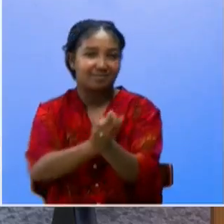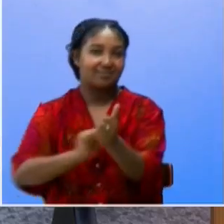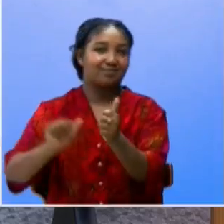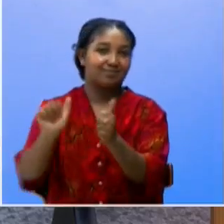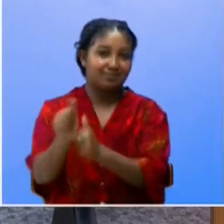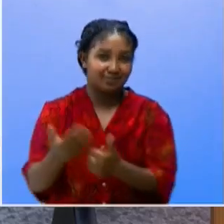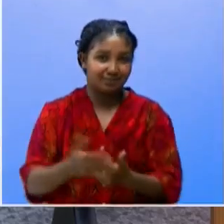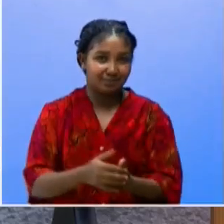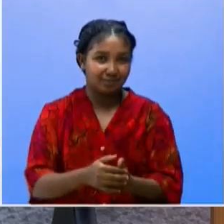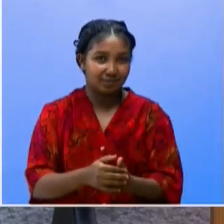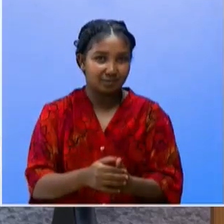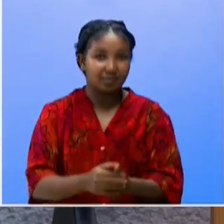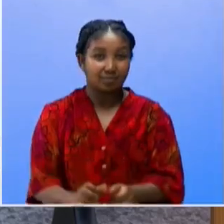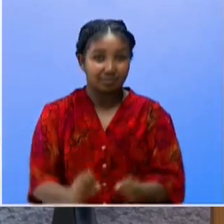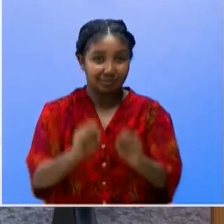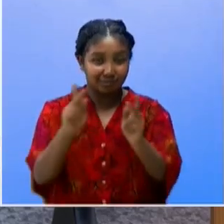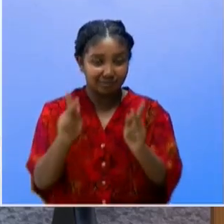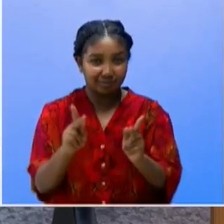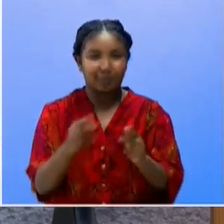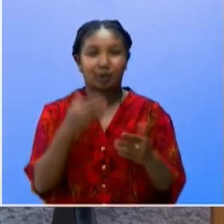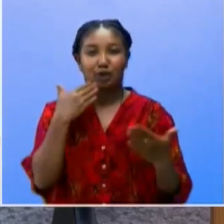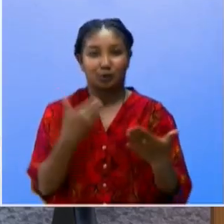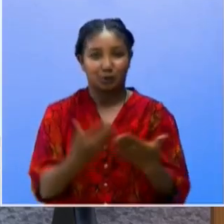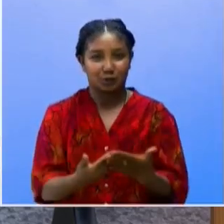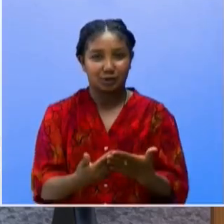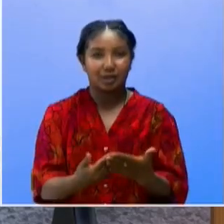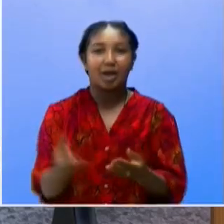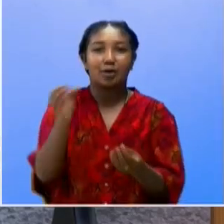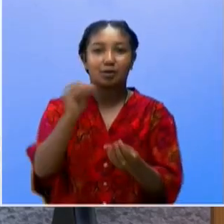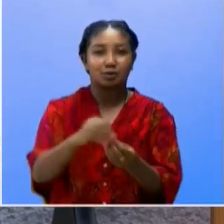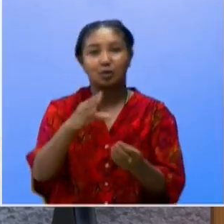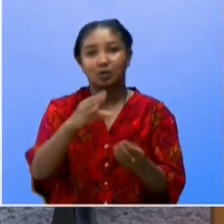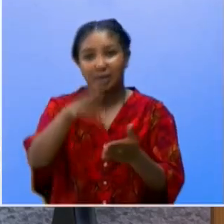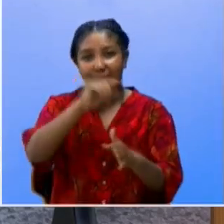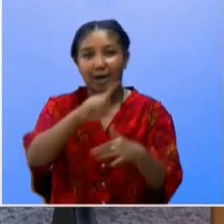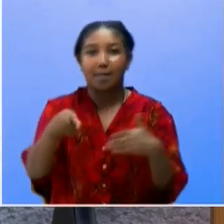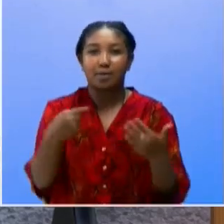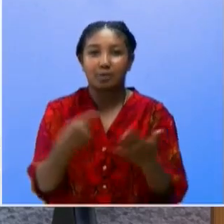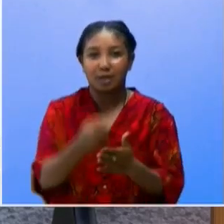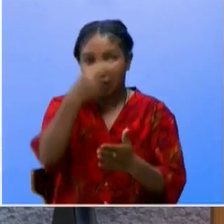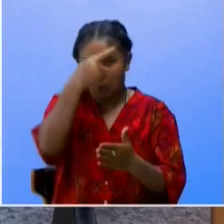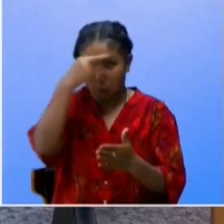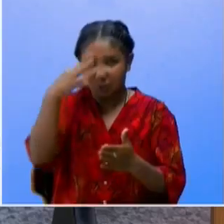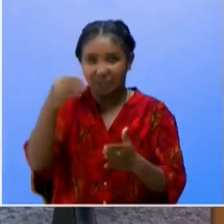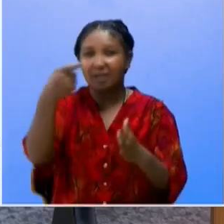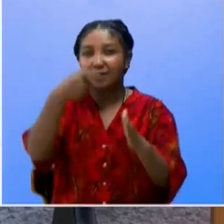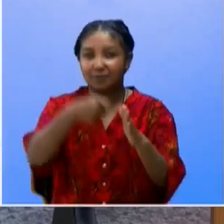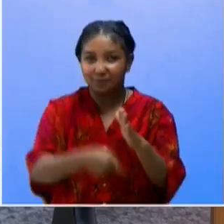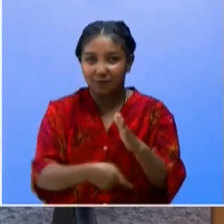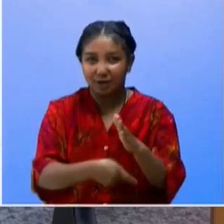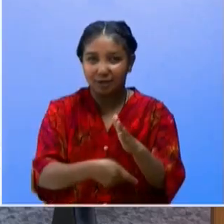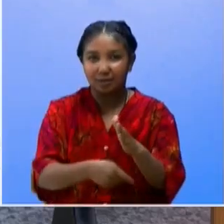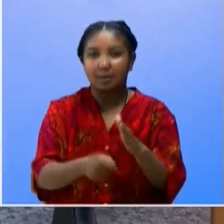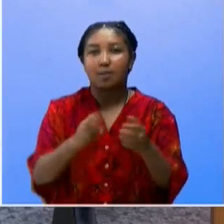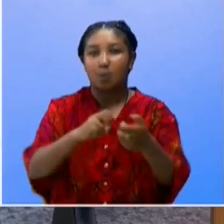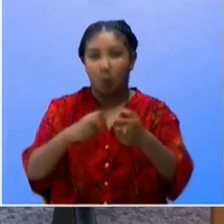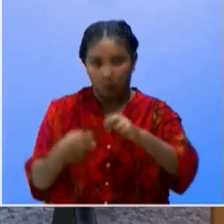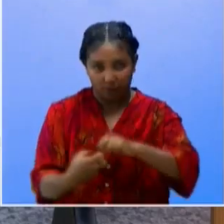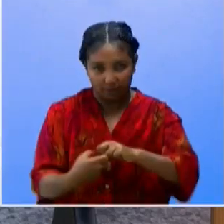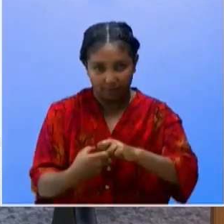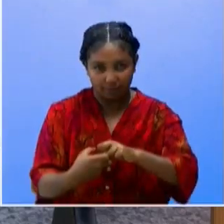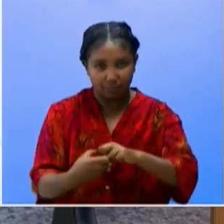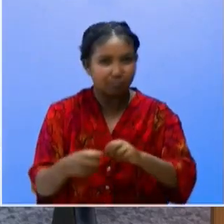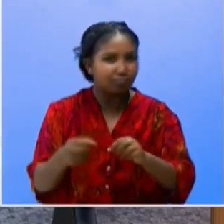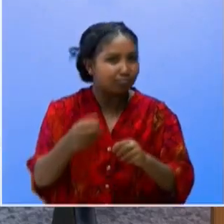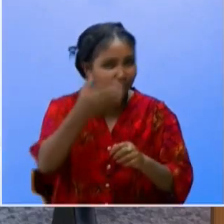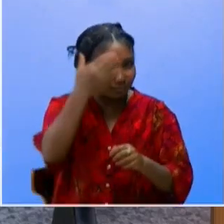exam. Isn't it? Good. And that's what we talked about cause and effect paragraph. Do you know